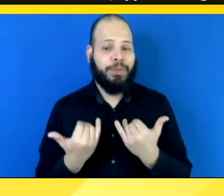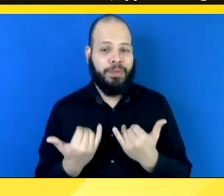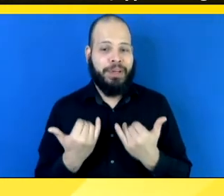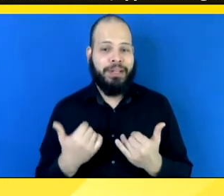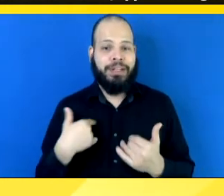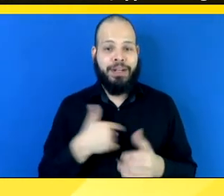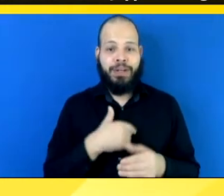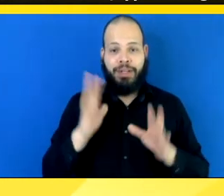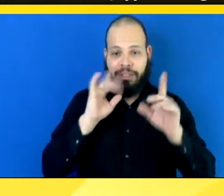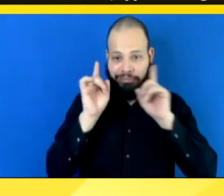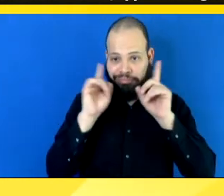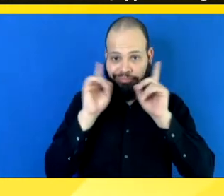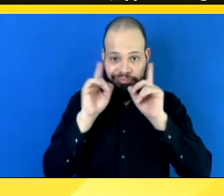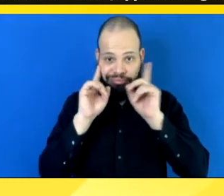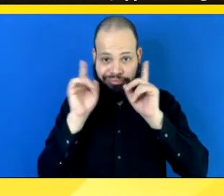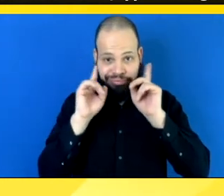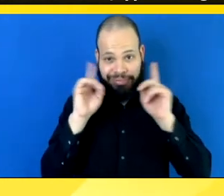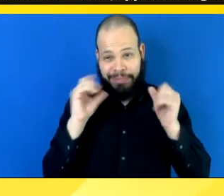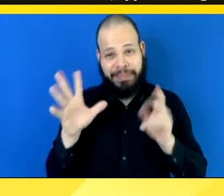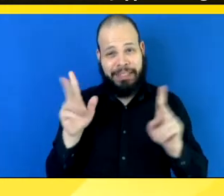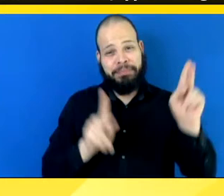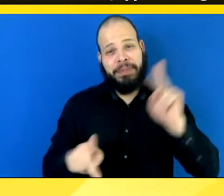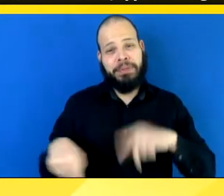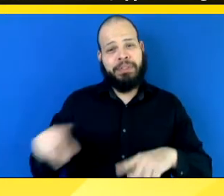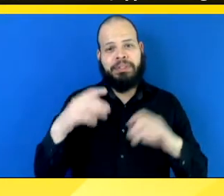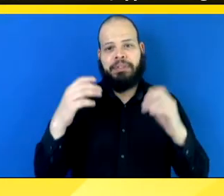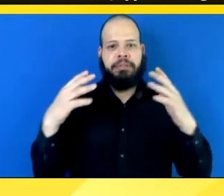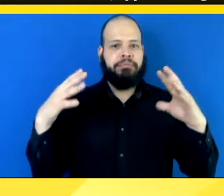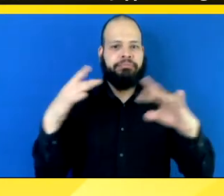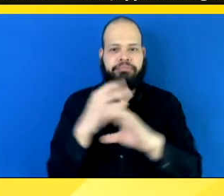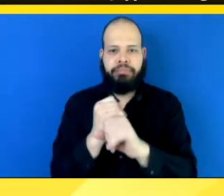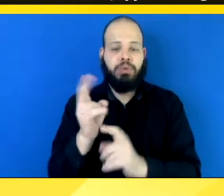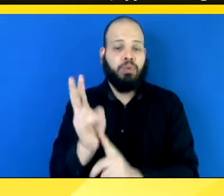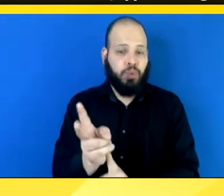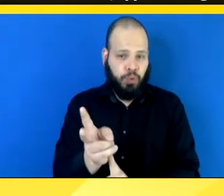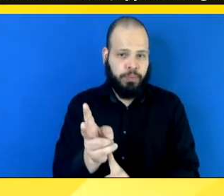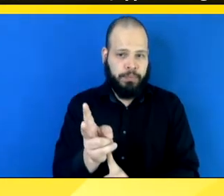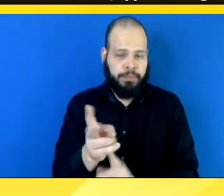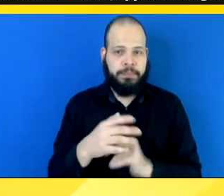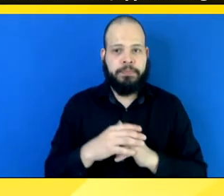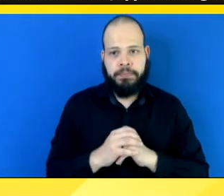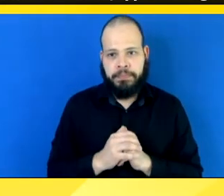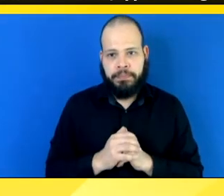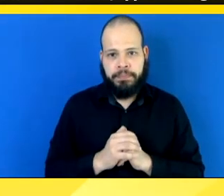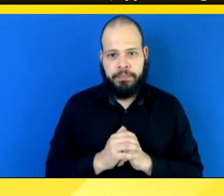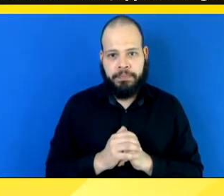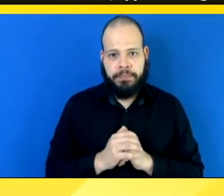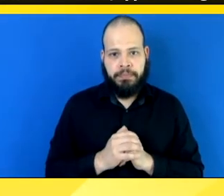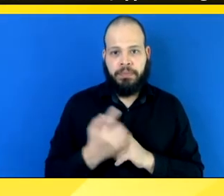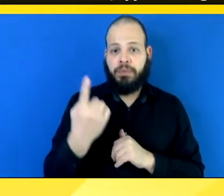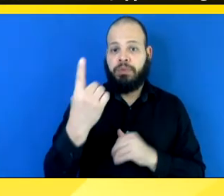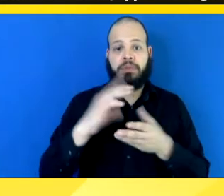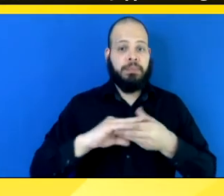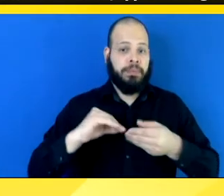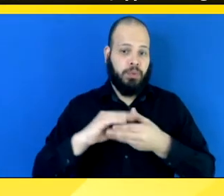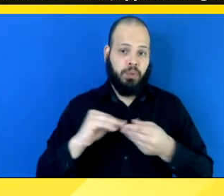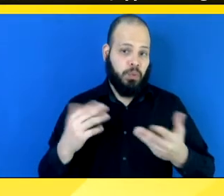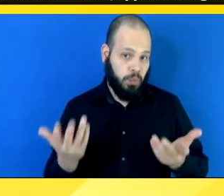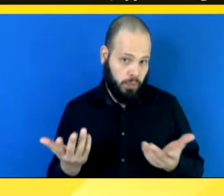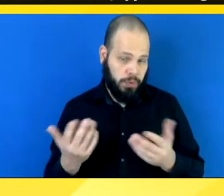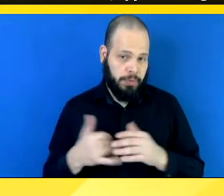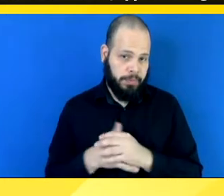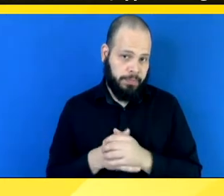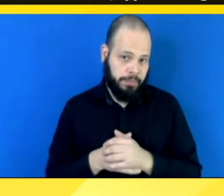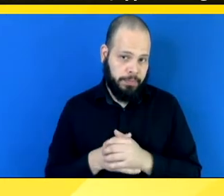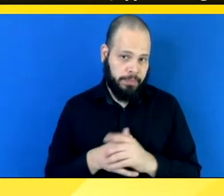I can. The one message that resonated from everyone, from the very first speakers, I mean, Sister Linda Burns was